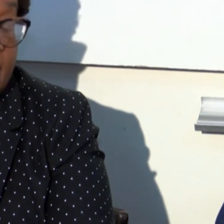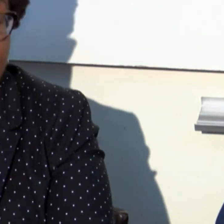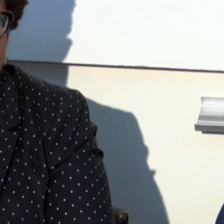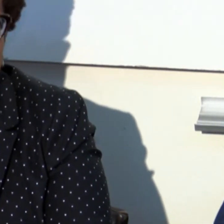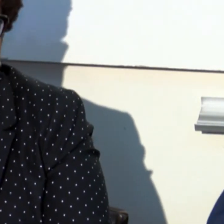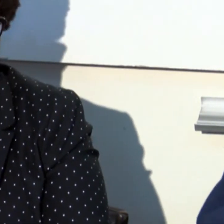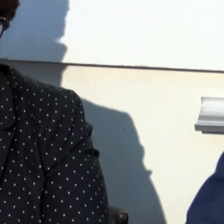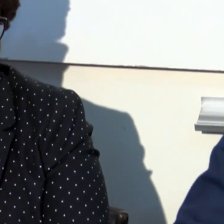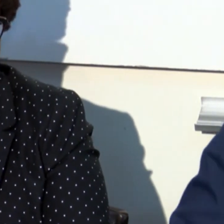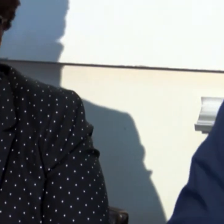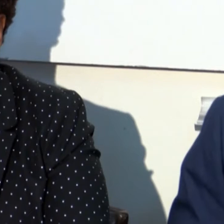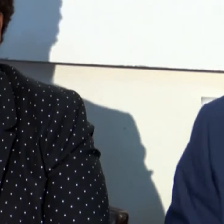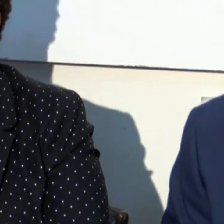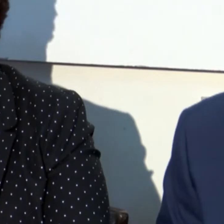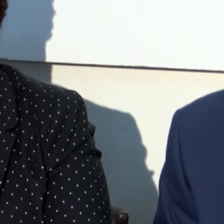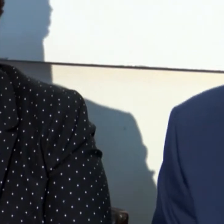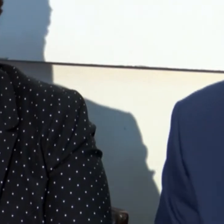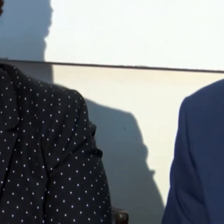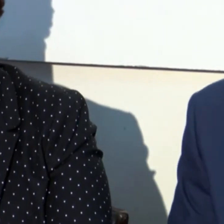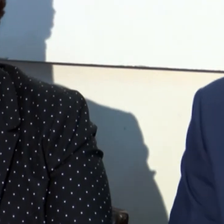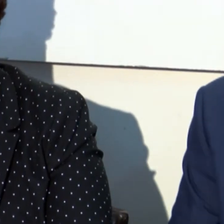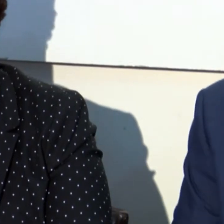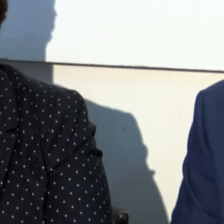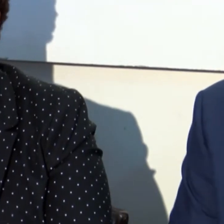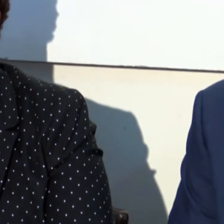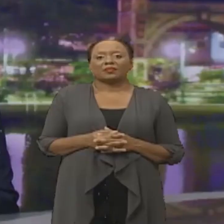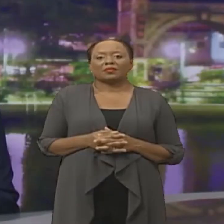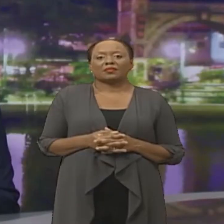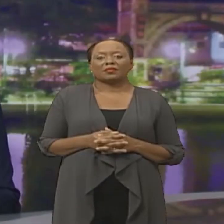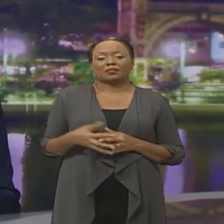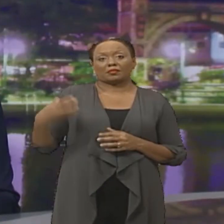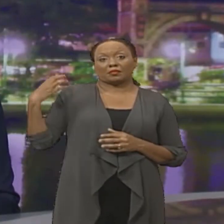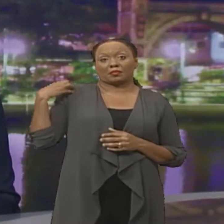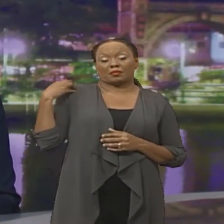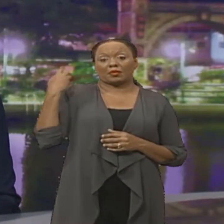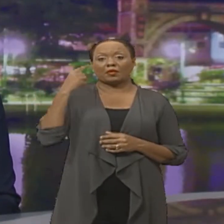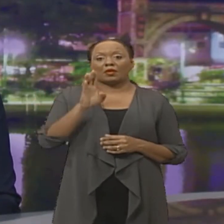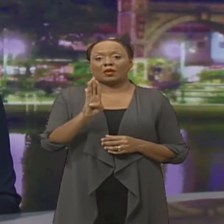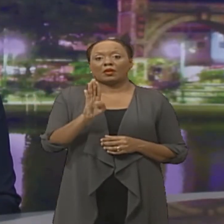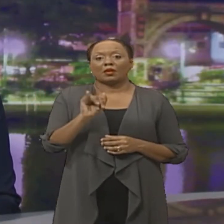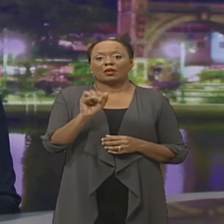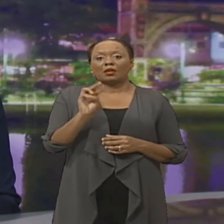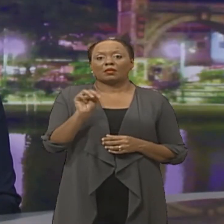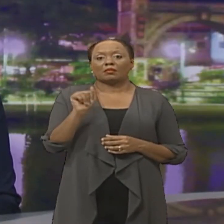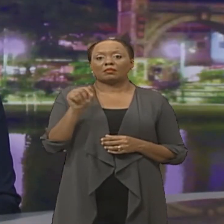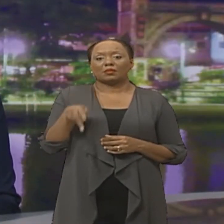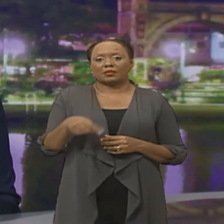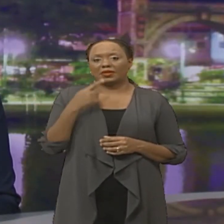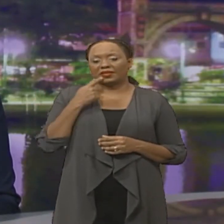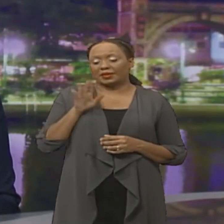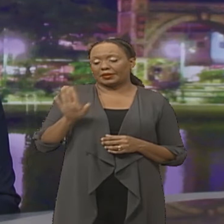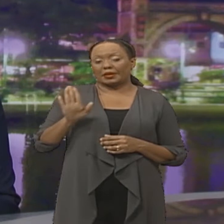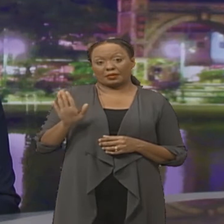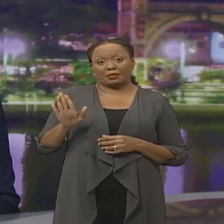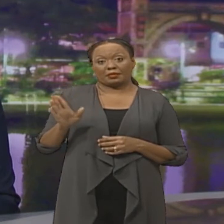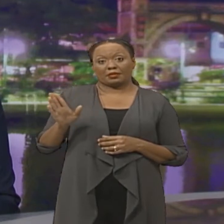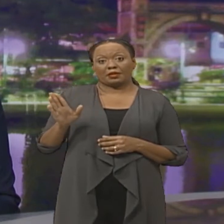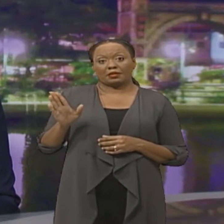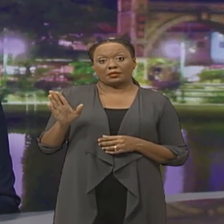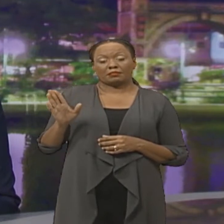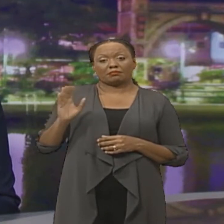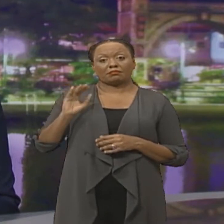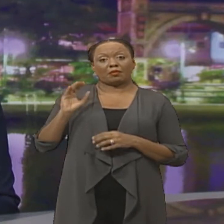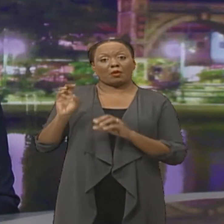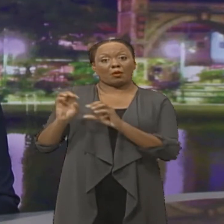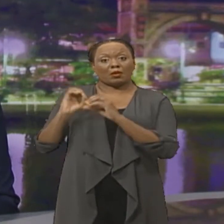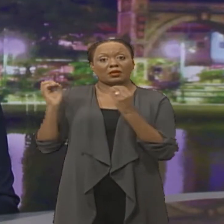camps because of the interest in persons in animation. Meantime, Chairman of BIMAP, John Roachford, says the Institute recorded